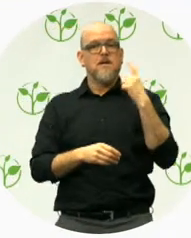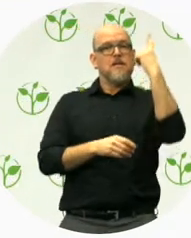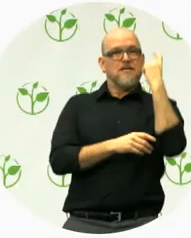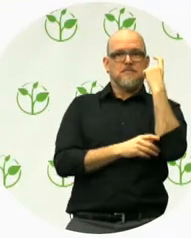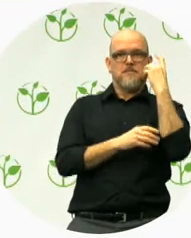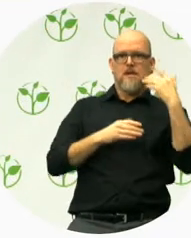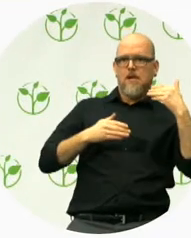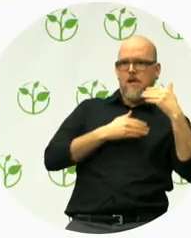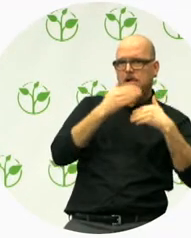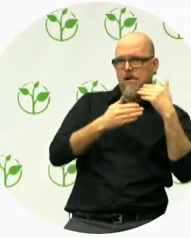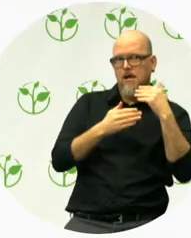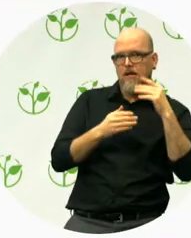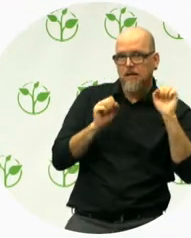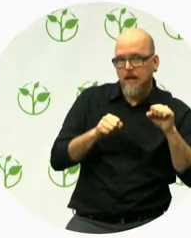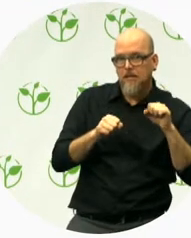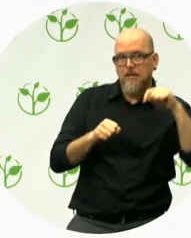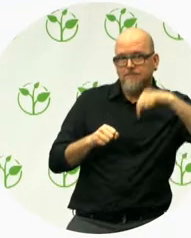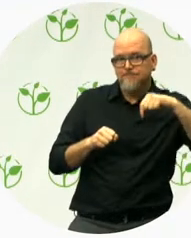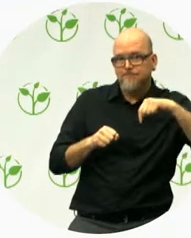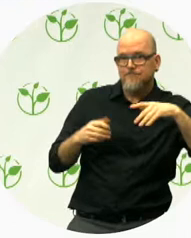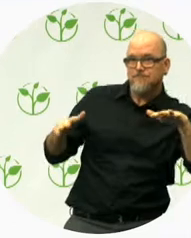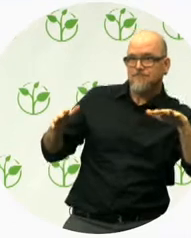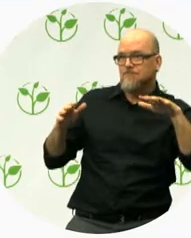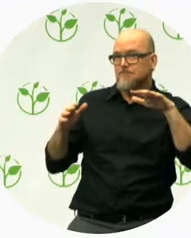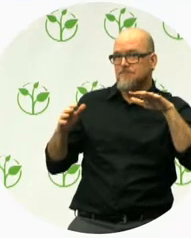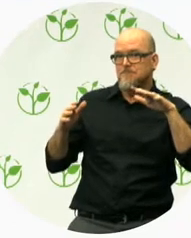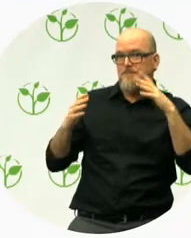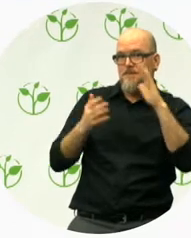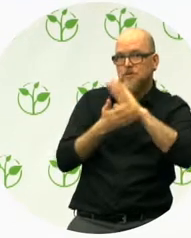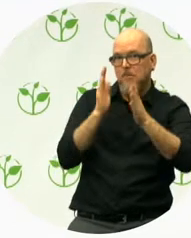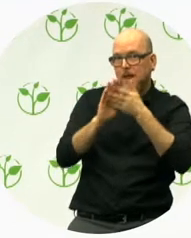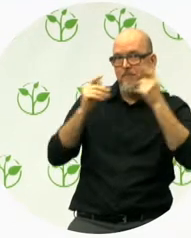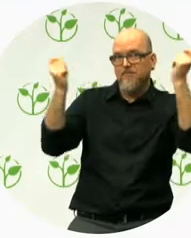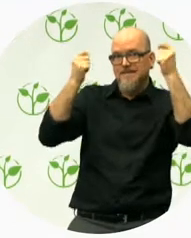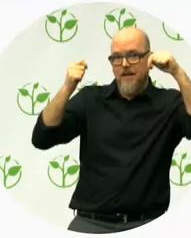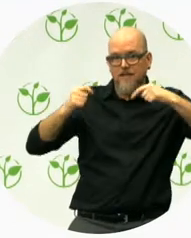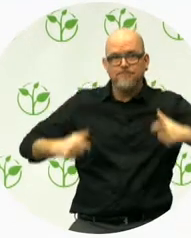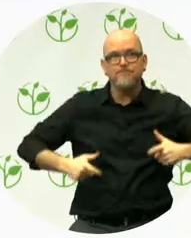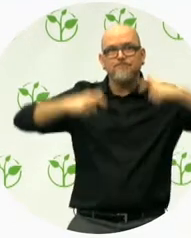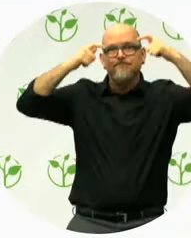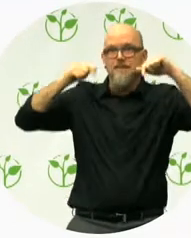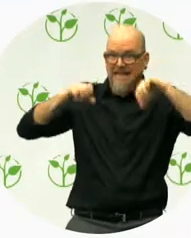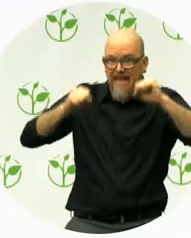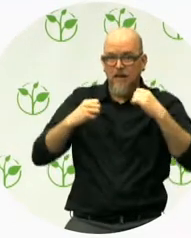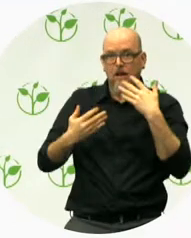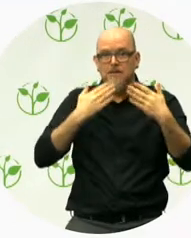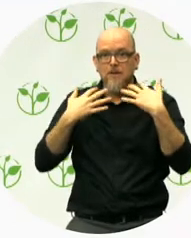fit everybody in this room? Well, we've already maxed capacity. And I think that's a...